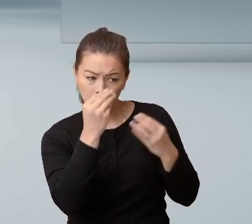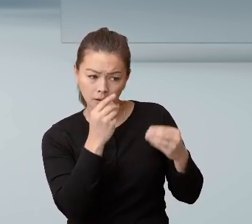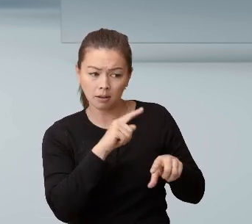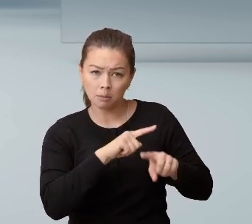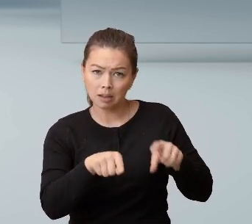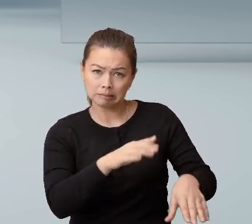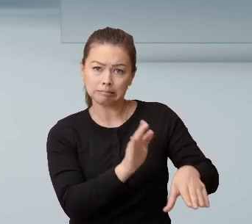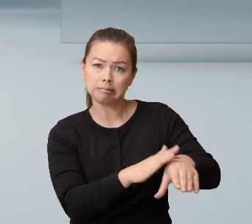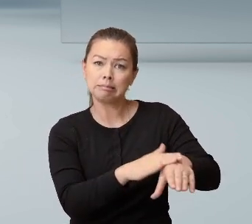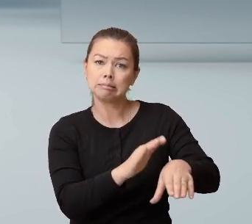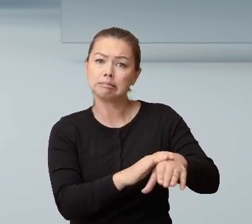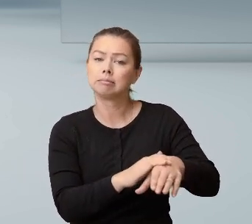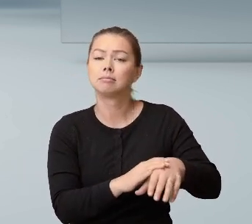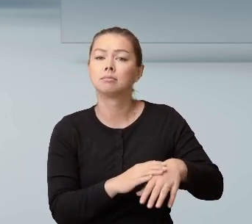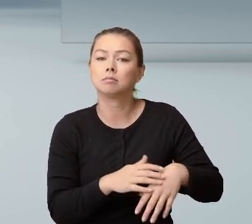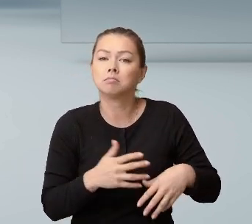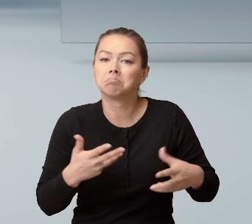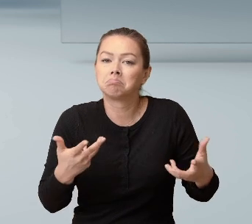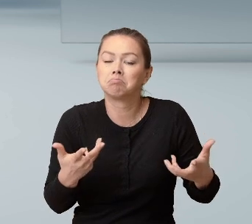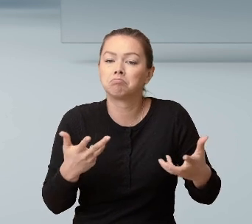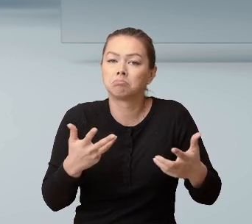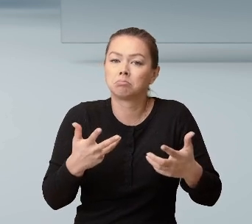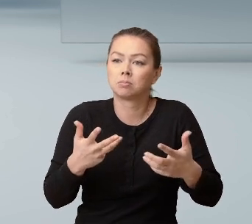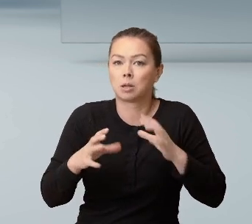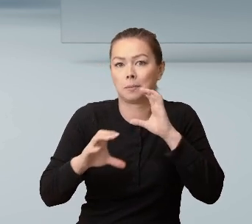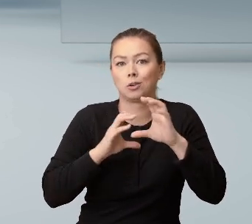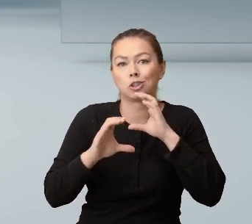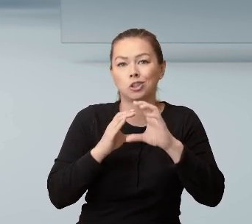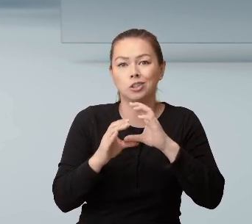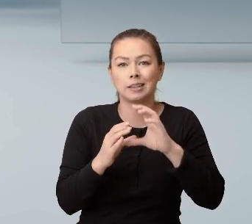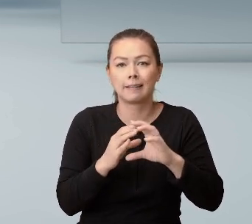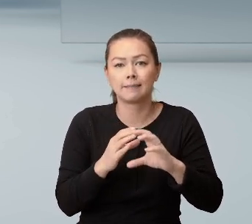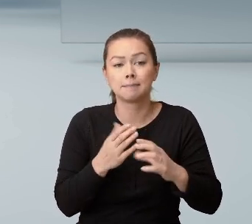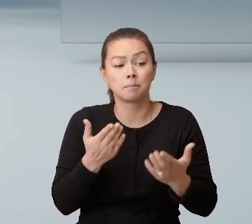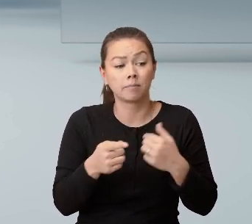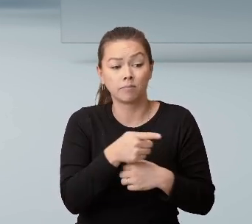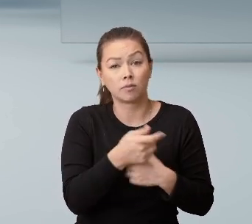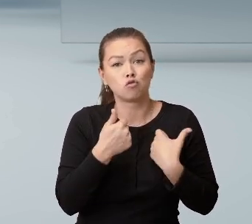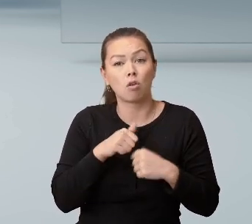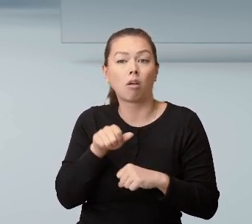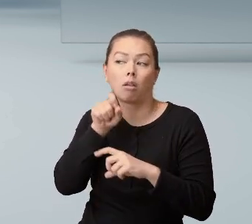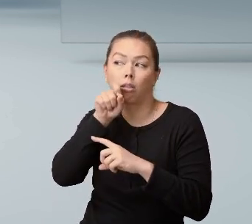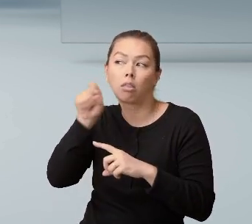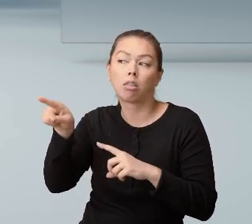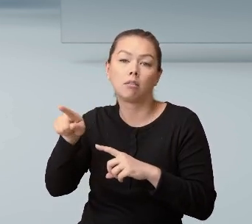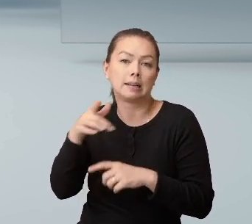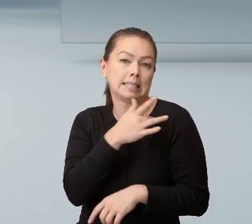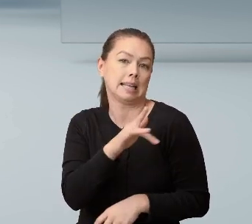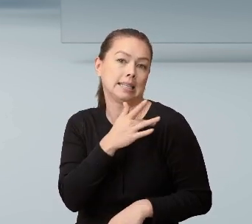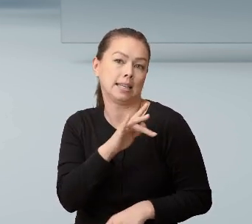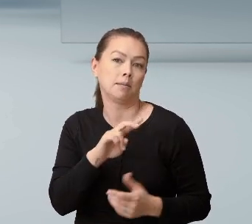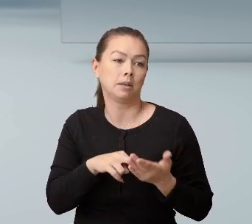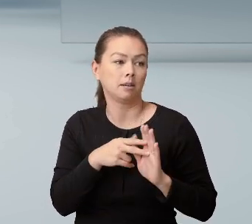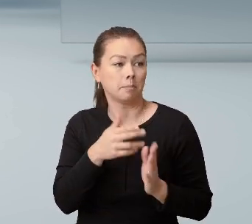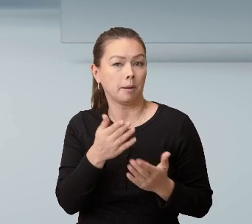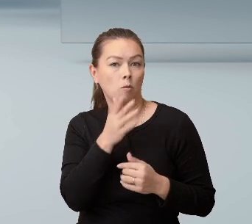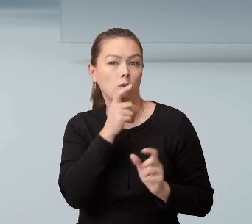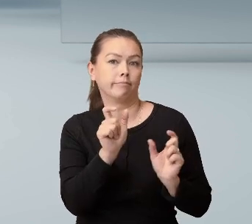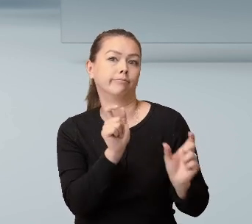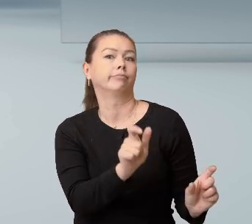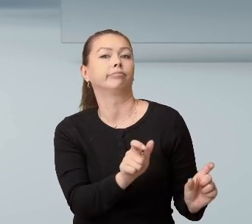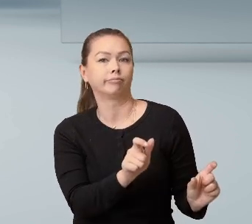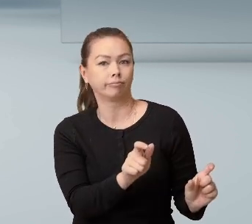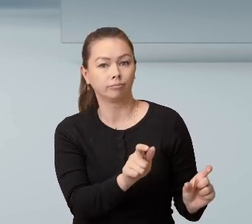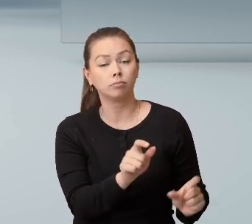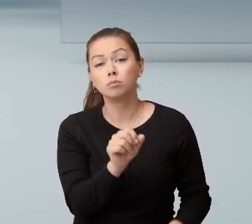going to block it, but we're warning somebody. Maybe you're trying to share something sensitive. So this might prevent a leak,